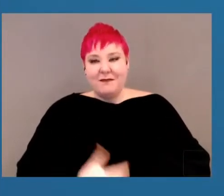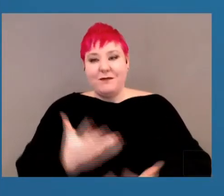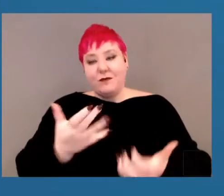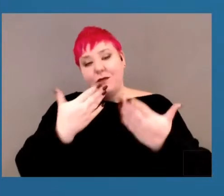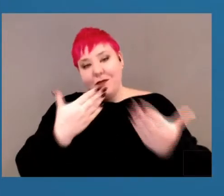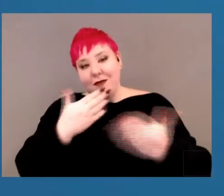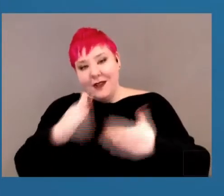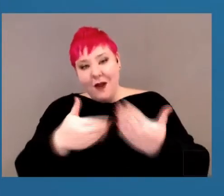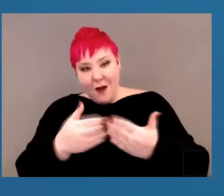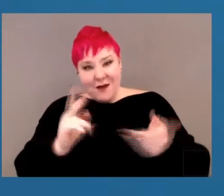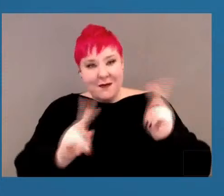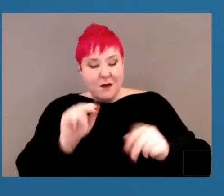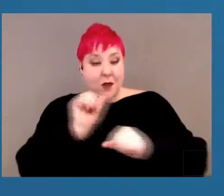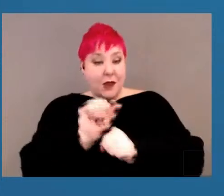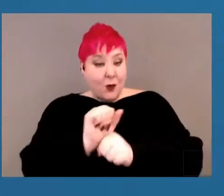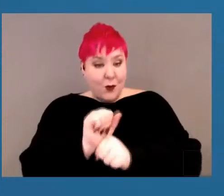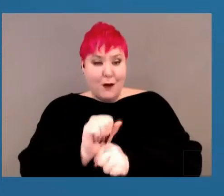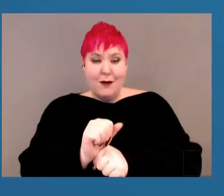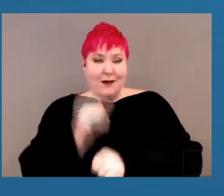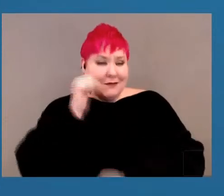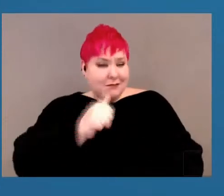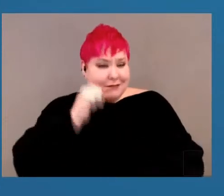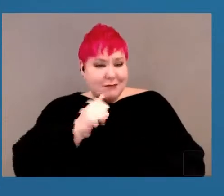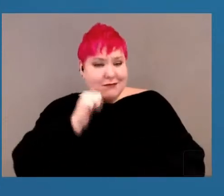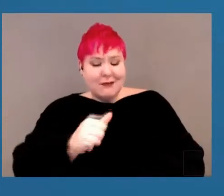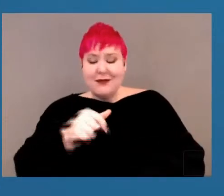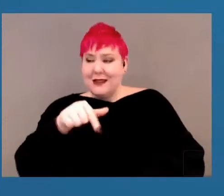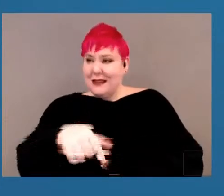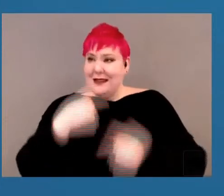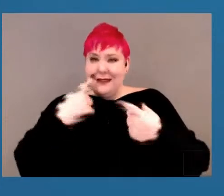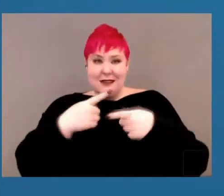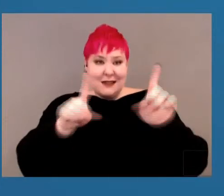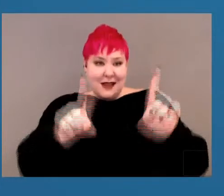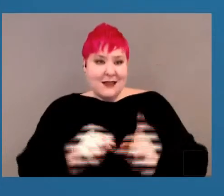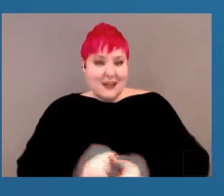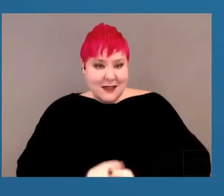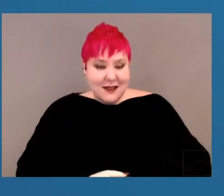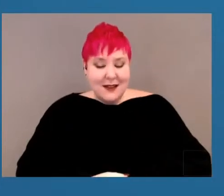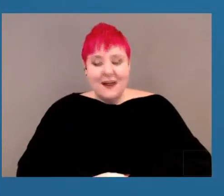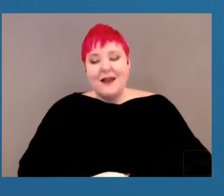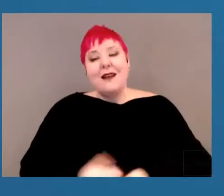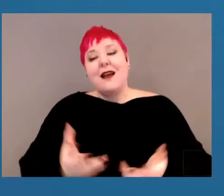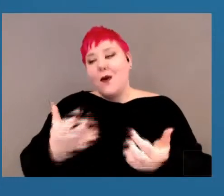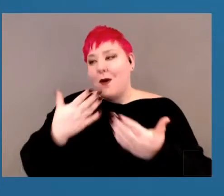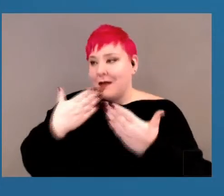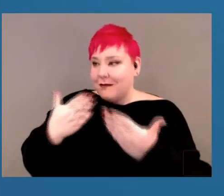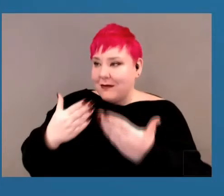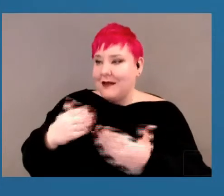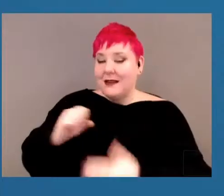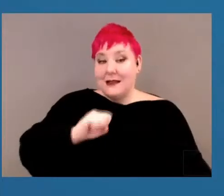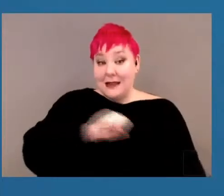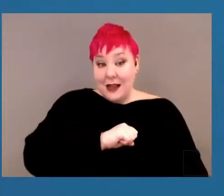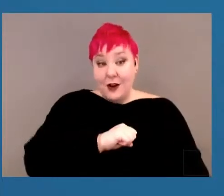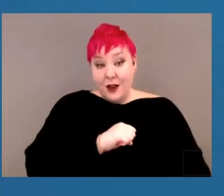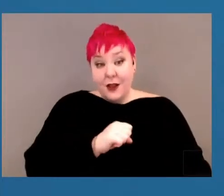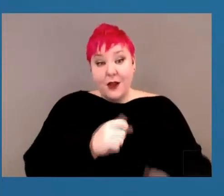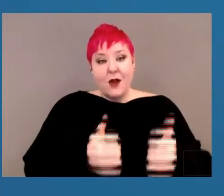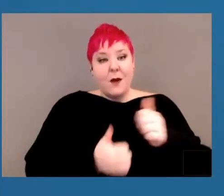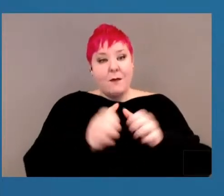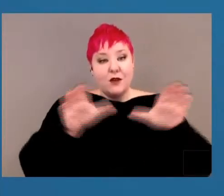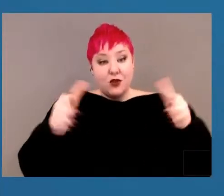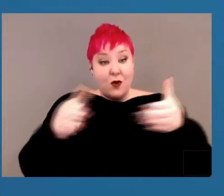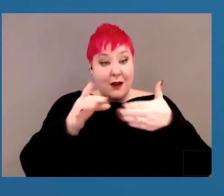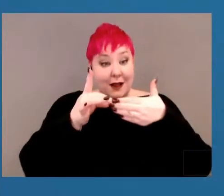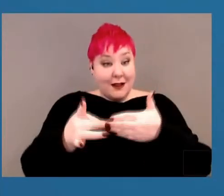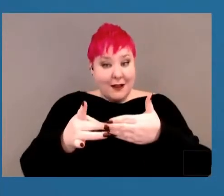day in and day out to make this happen. And I also want to thank Senator Majority Leader Chuck Schumer, Minority Leader